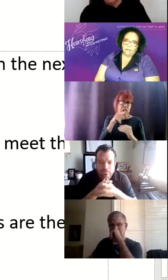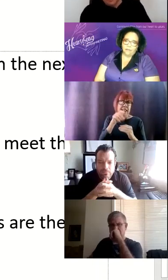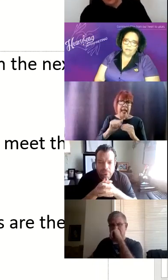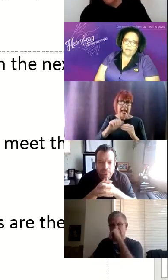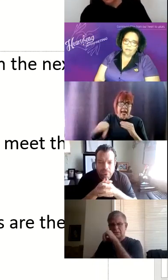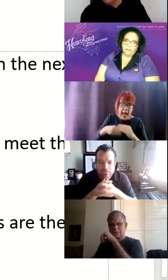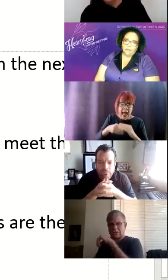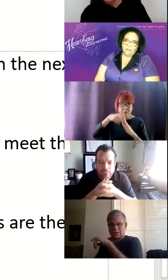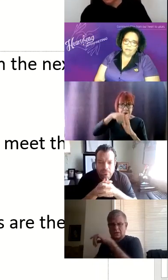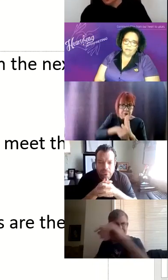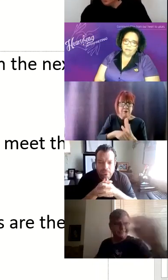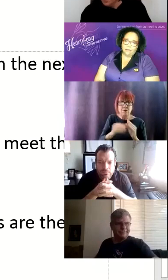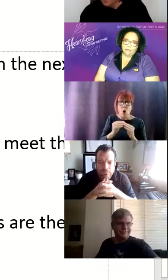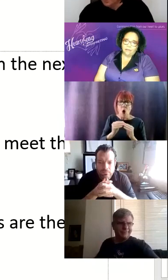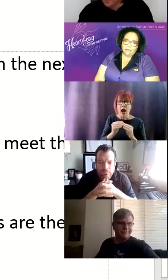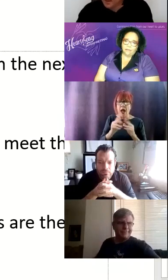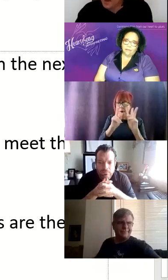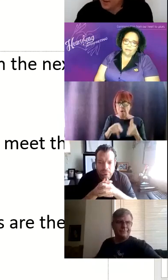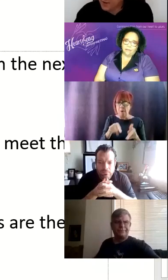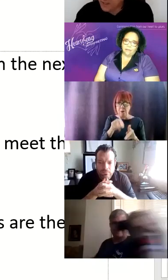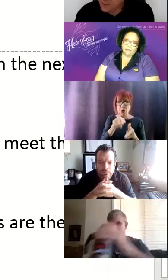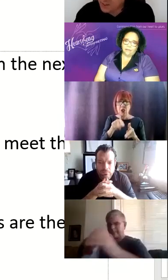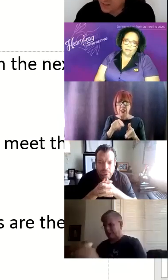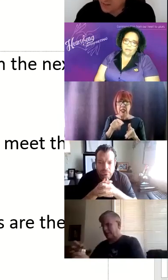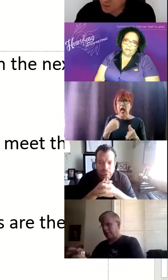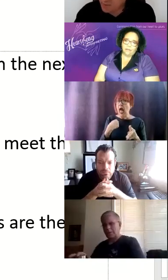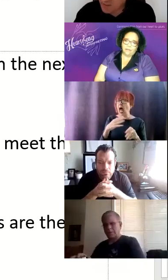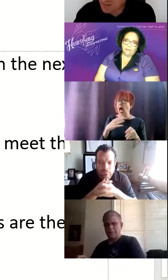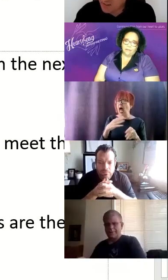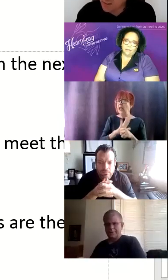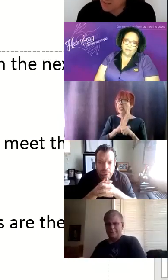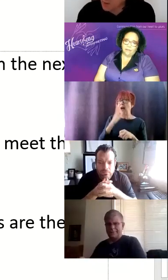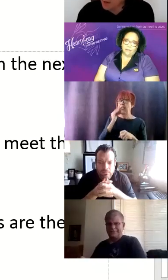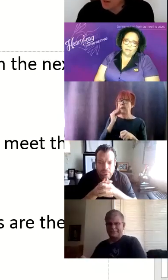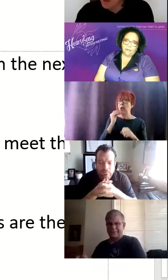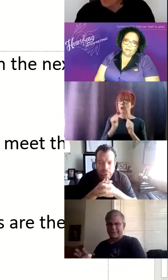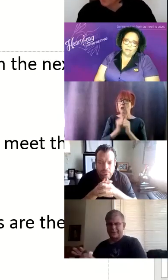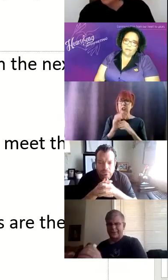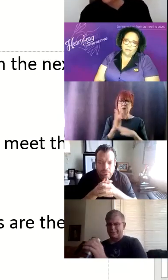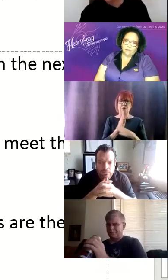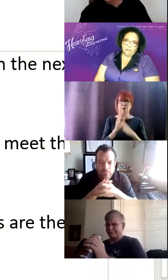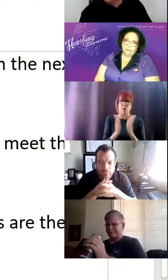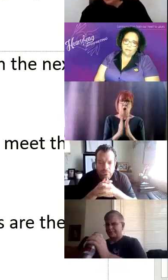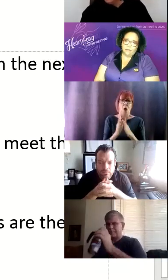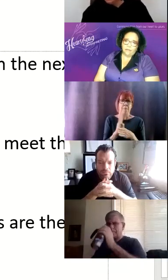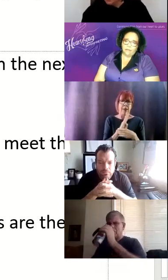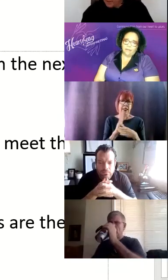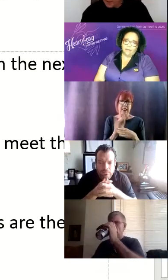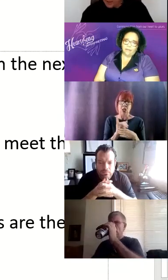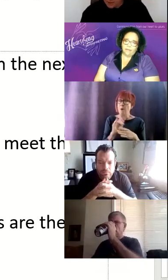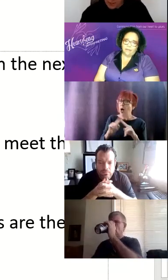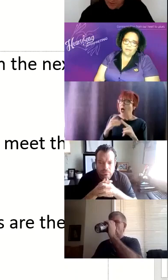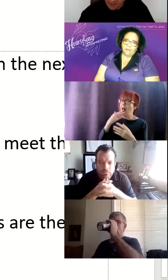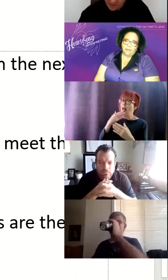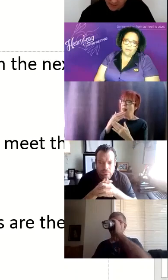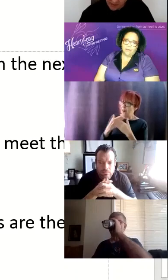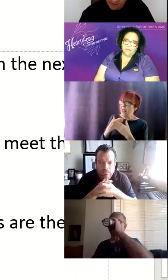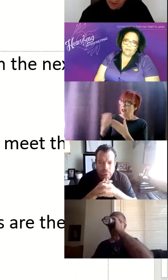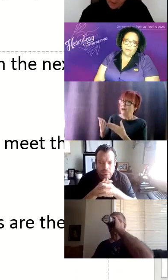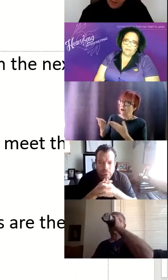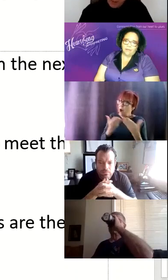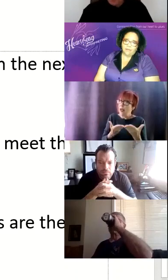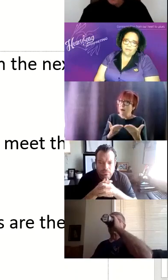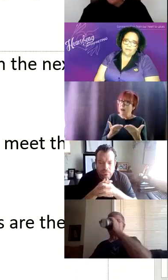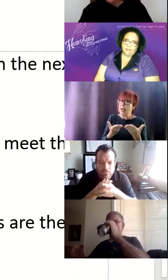have, I believe, has enough experience with small businesses as well. But in any case, I appreciate your recommendation